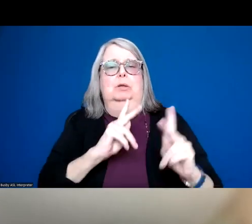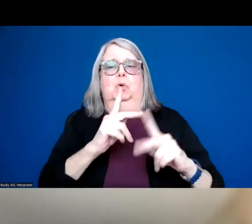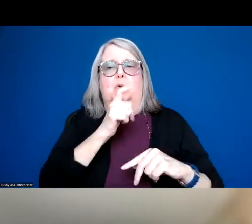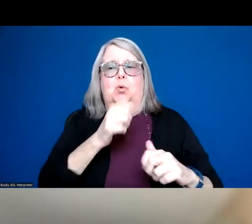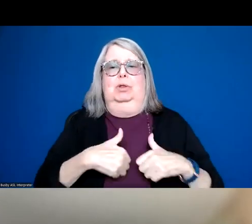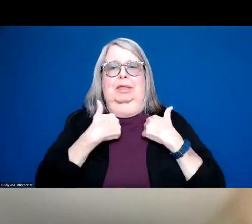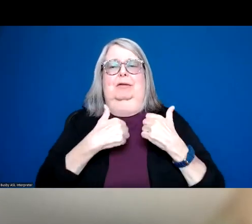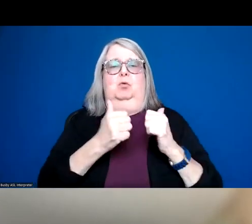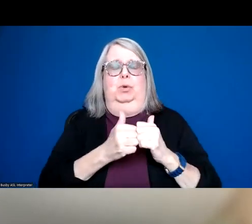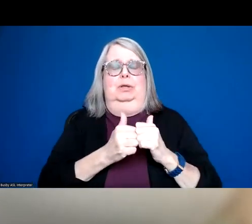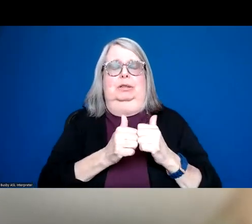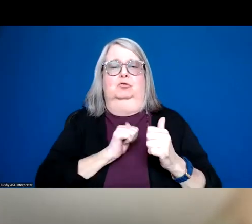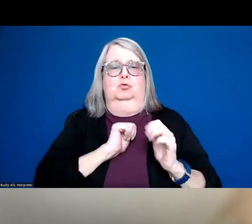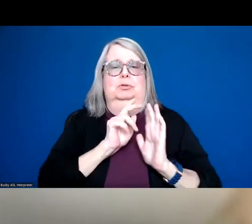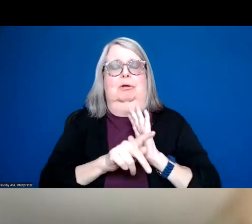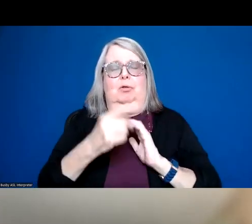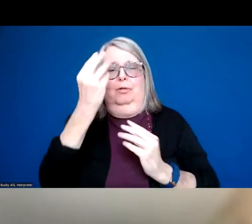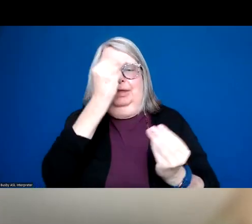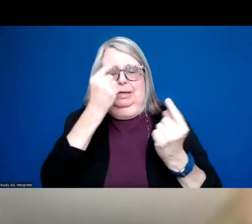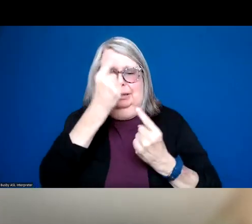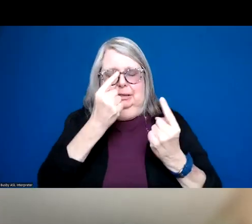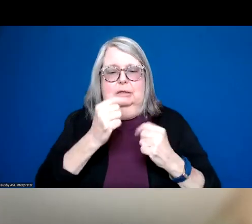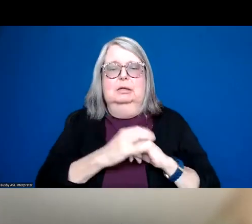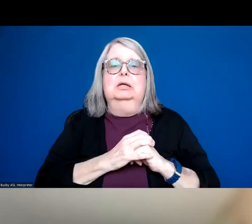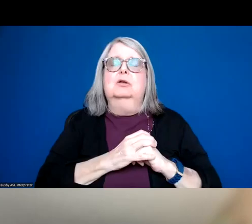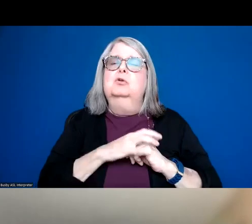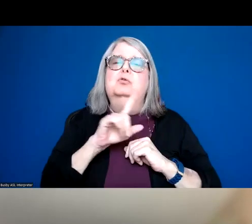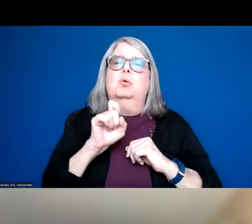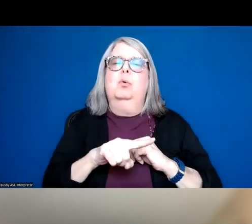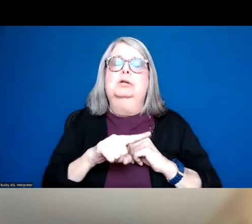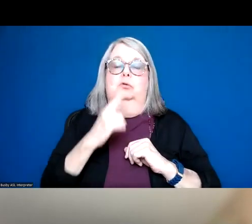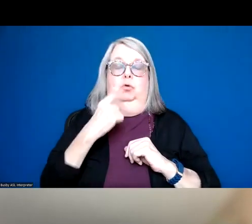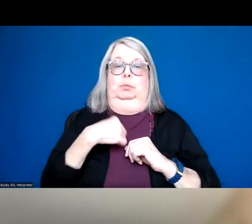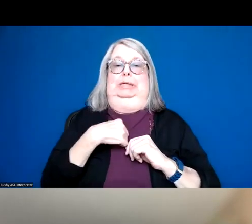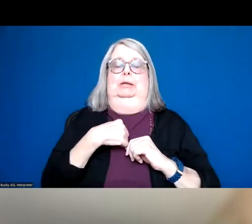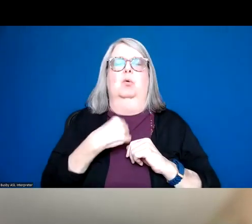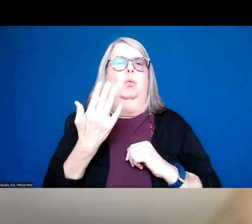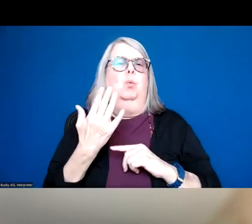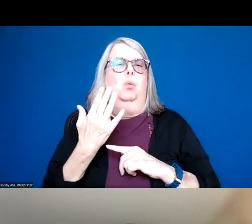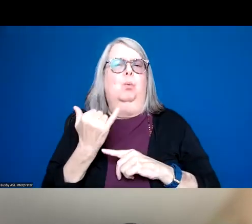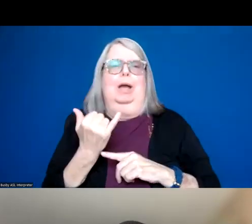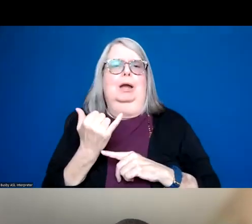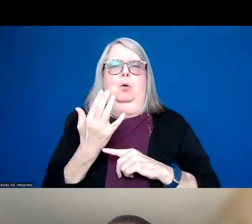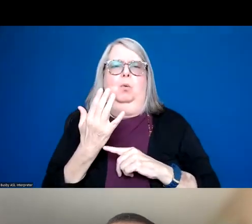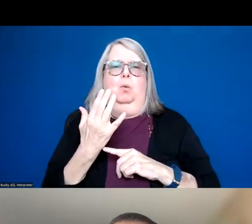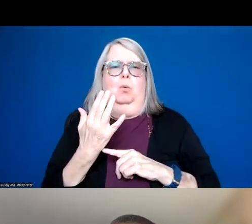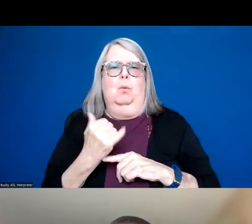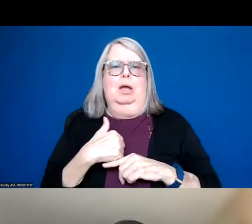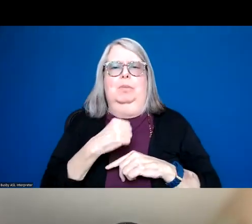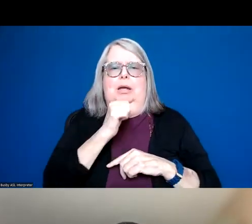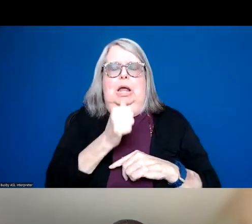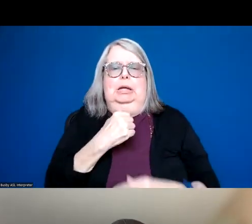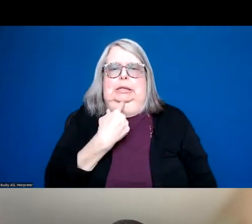with suicidal thinking, the question is, to me, why? Why am I not going to tell